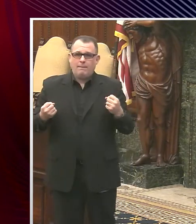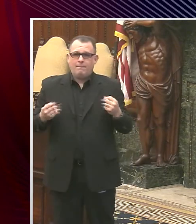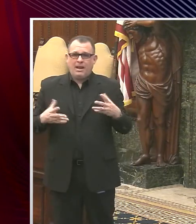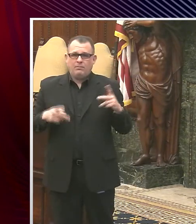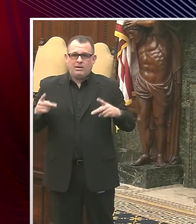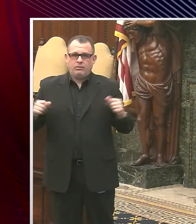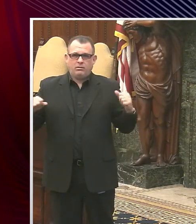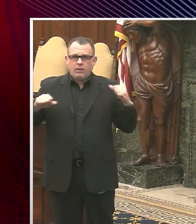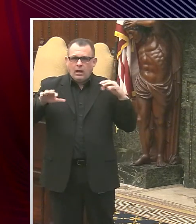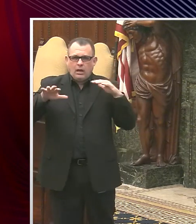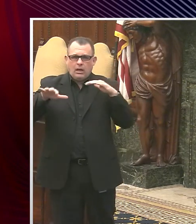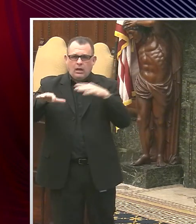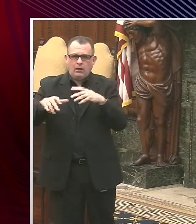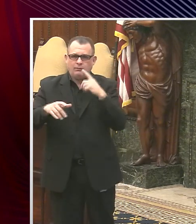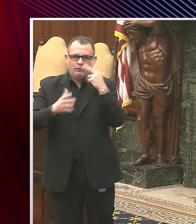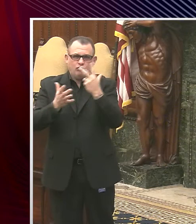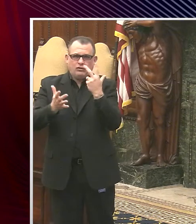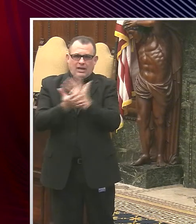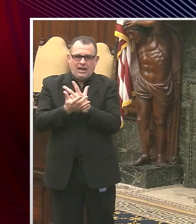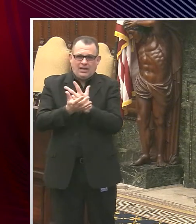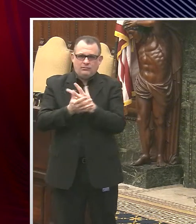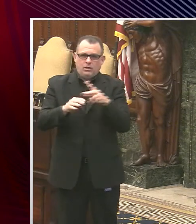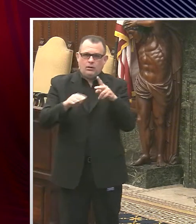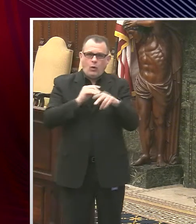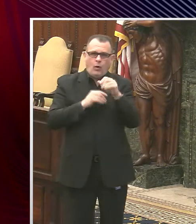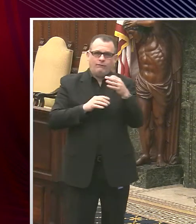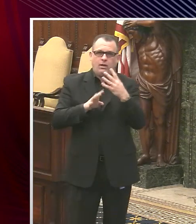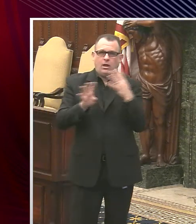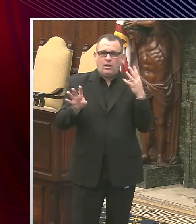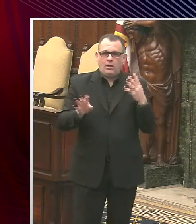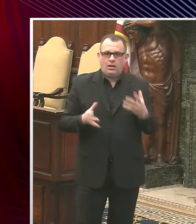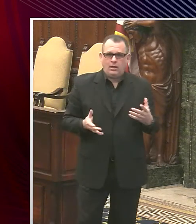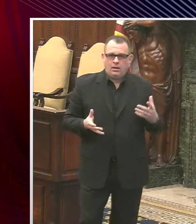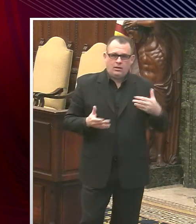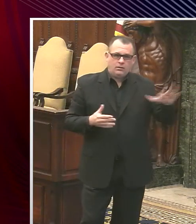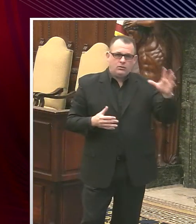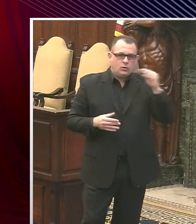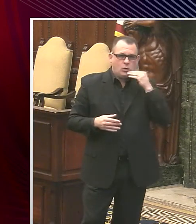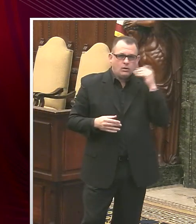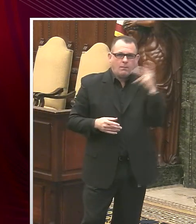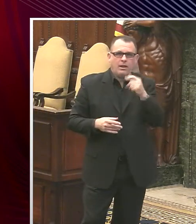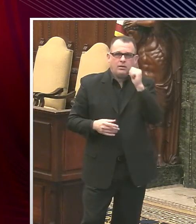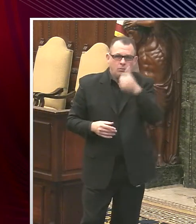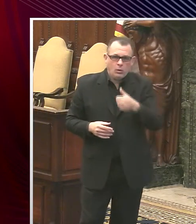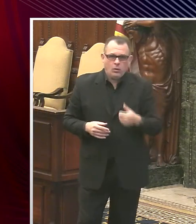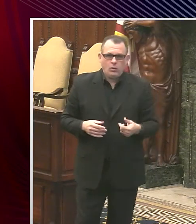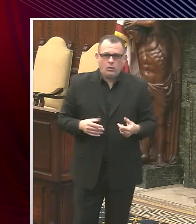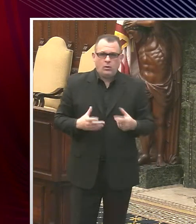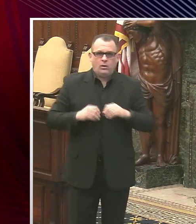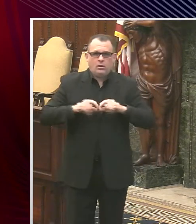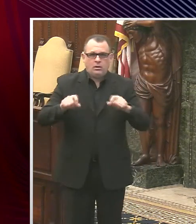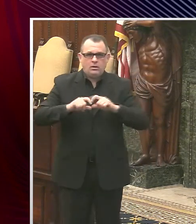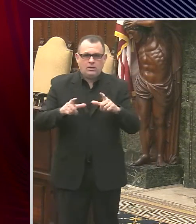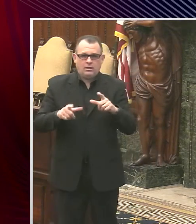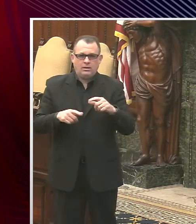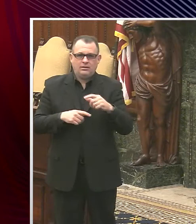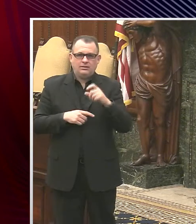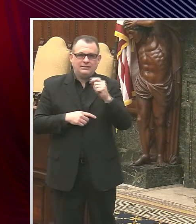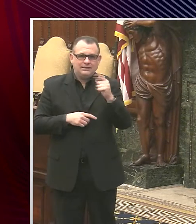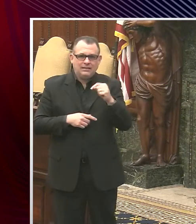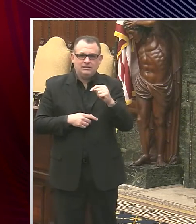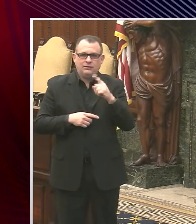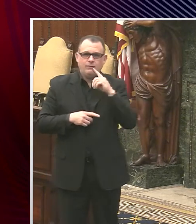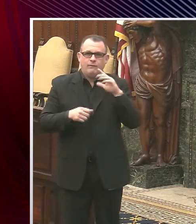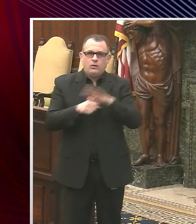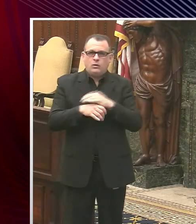the first few hours, we'll cut off the line and say, no more people today, and get a message out through a variety of channels, including text messages, that we're full for today. Please don't